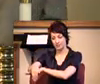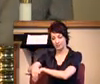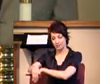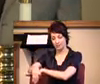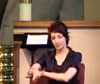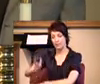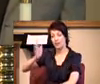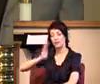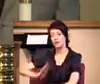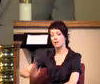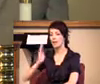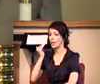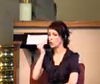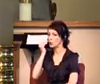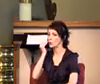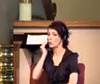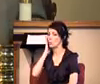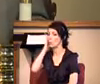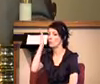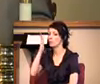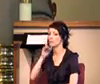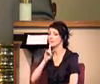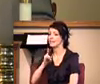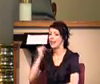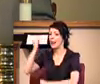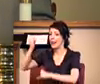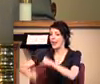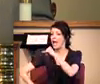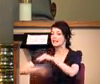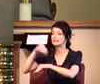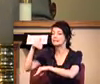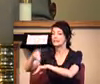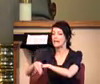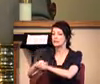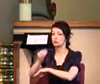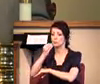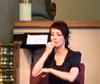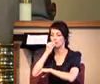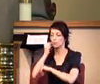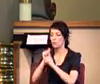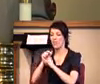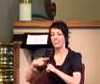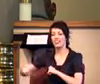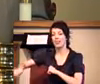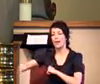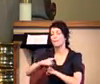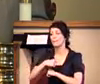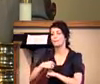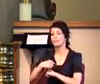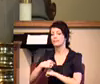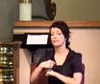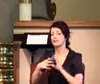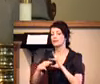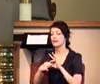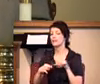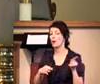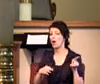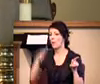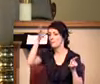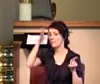that he knew would be his last, and that he also knew he was connected to the man who would ultimately betray him,